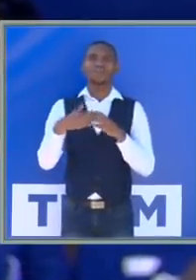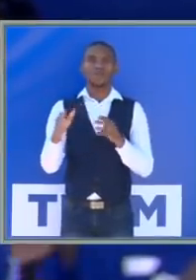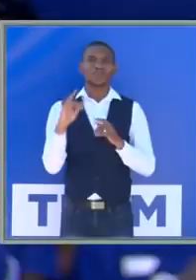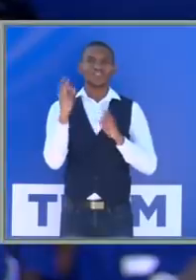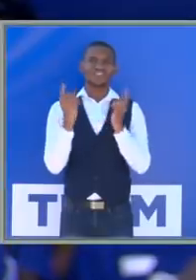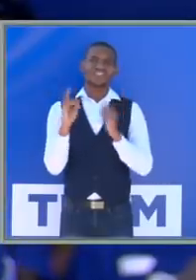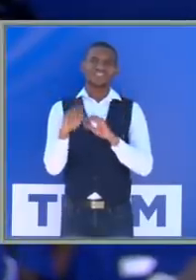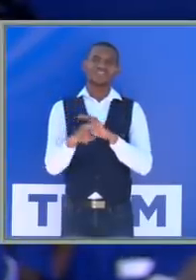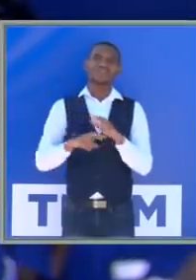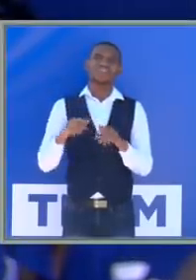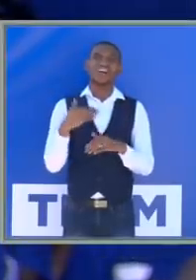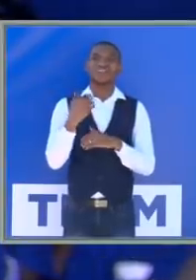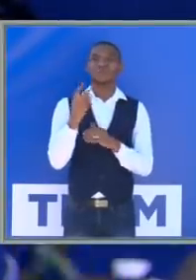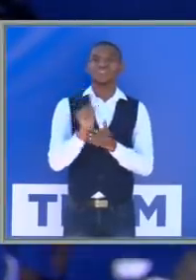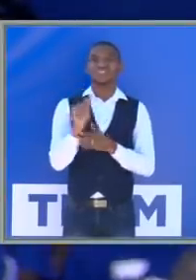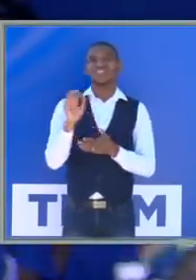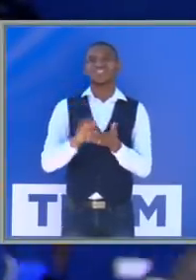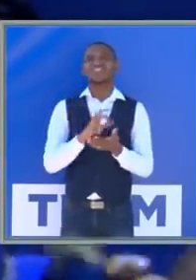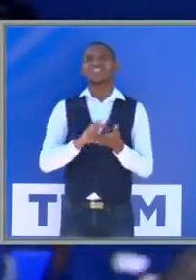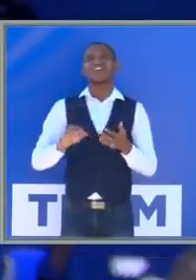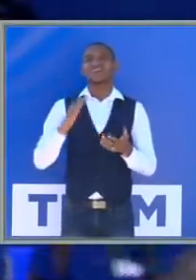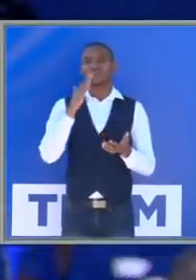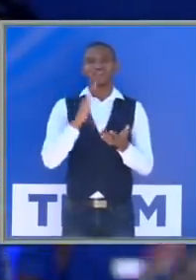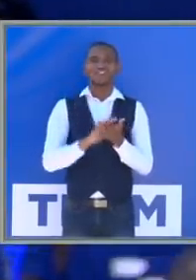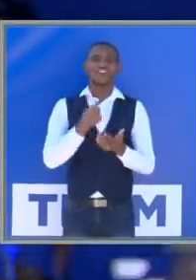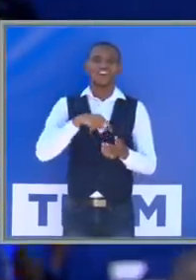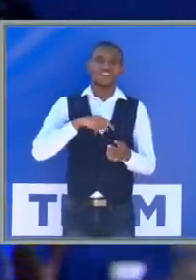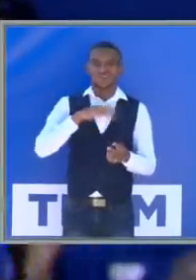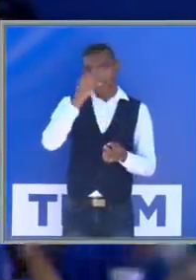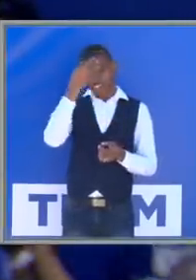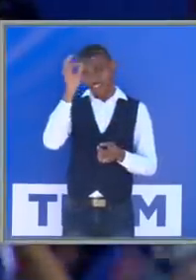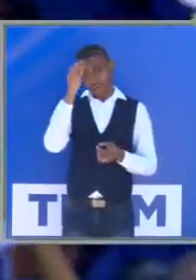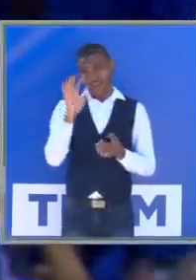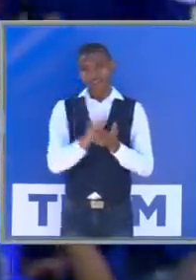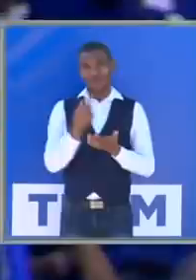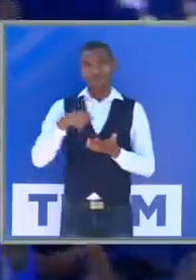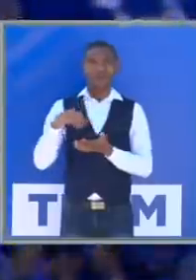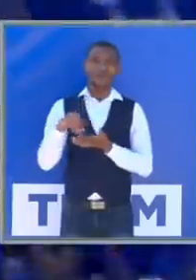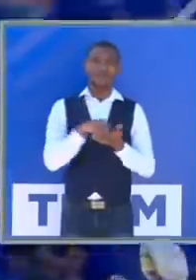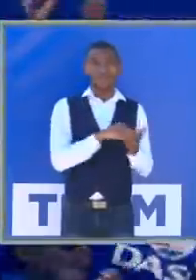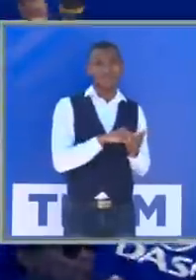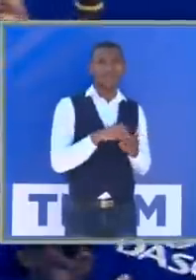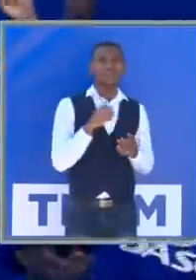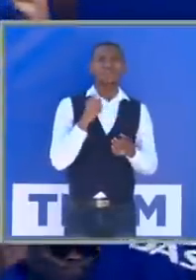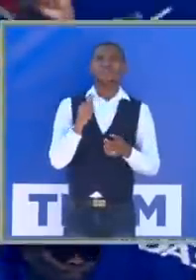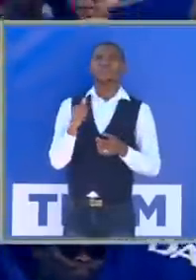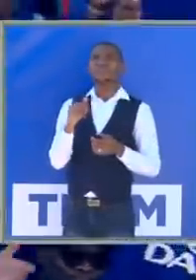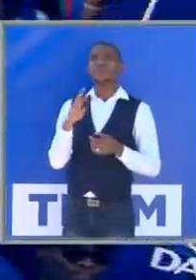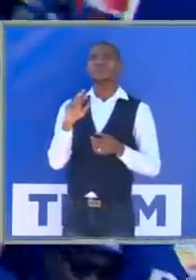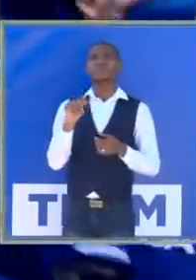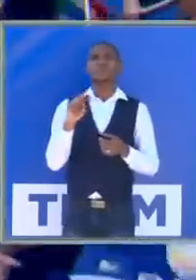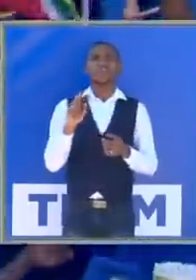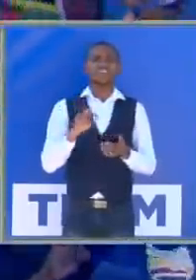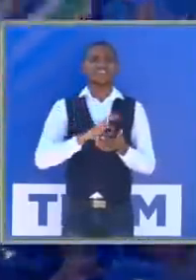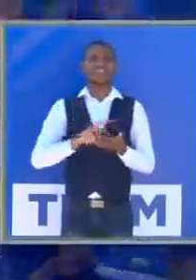the 2016 elections, people trusted us with government, and we're bringing a new brand of clean, of